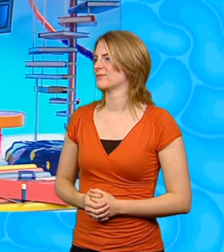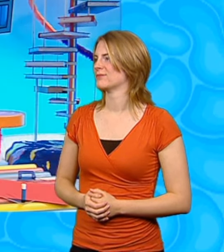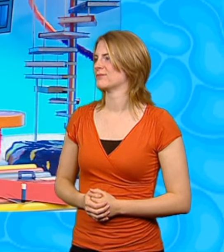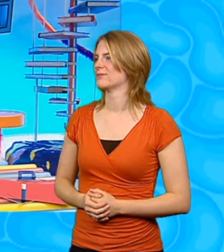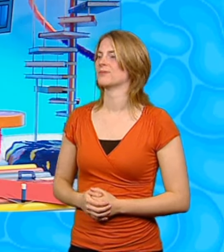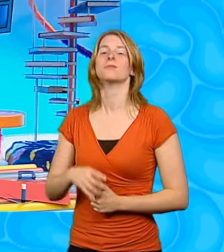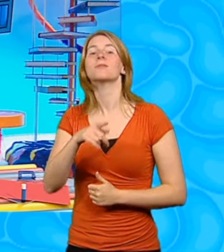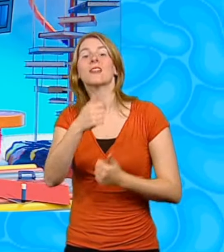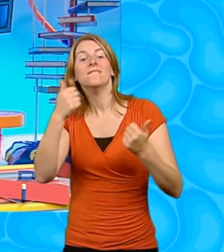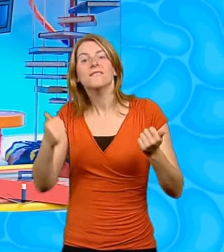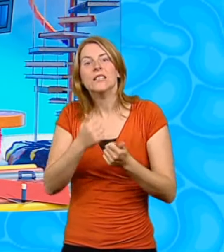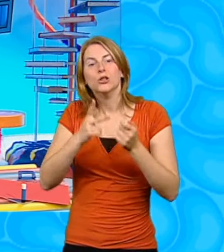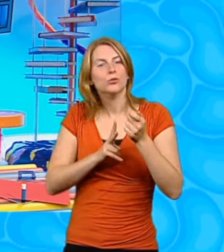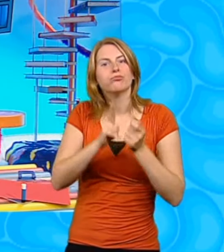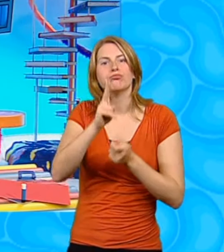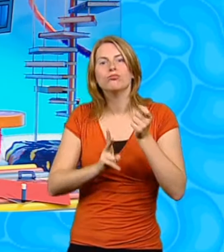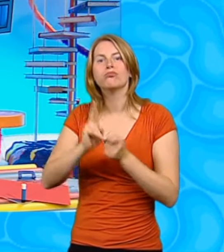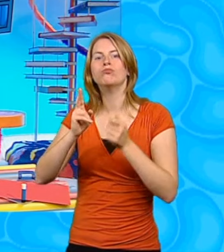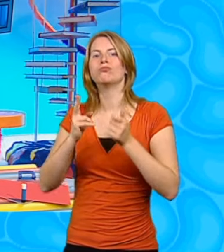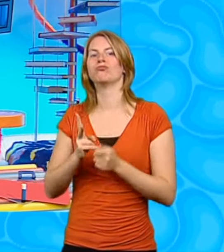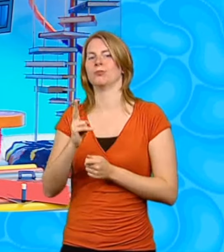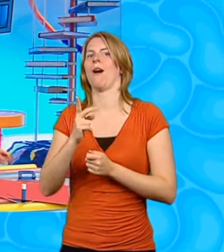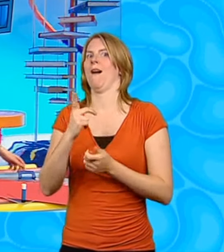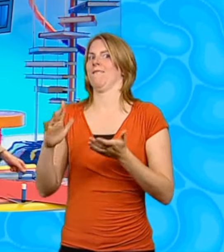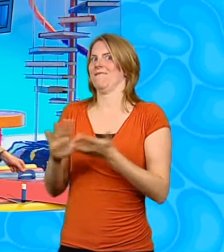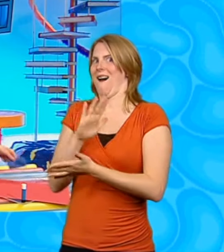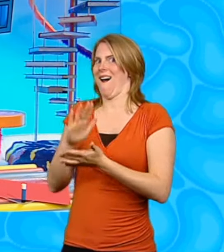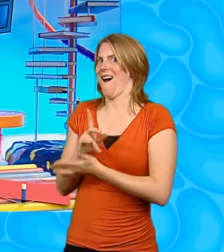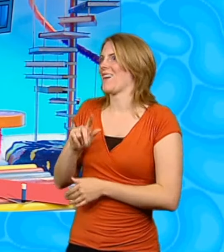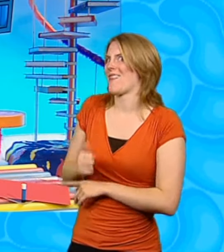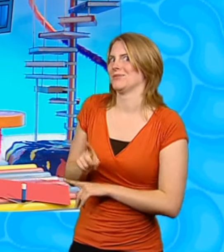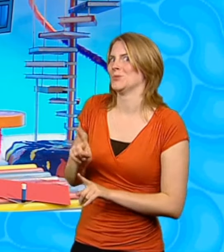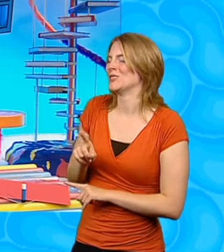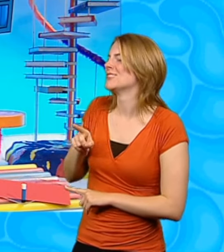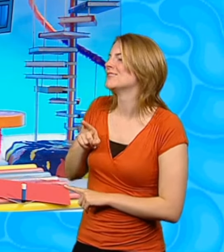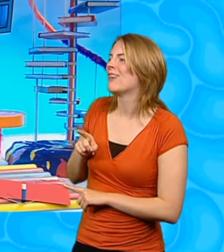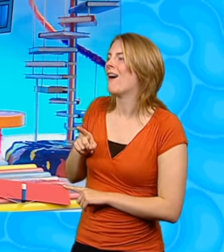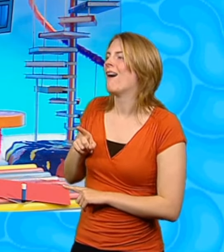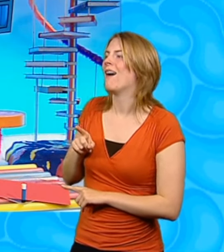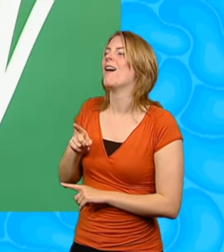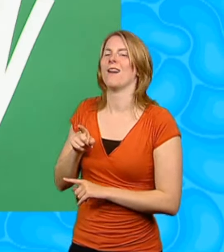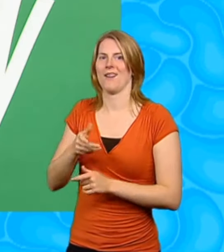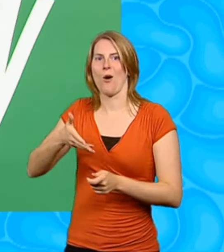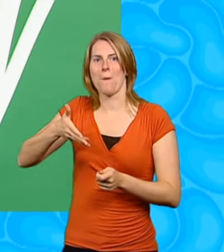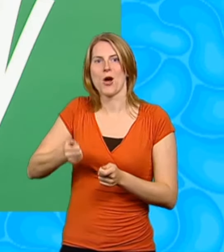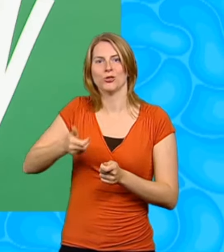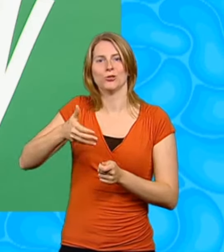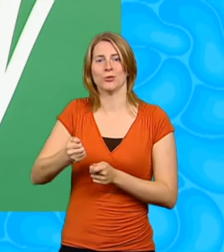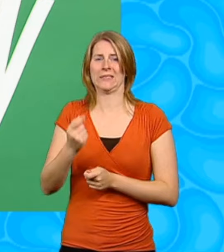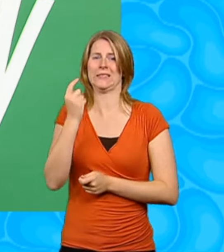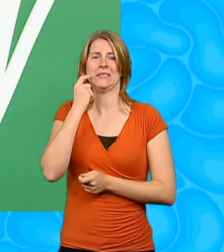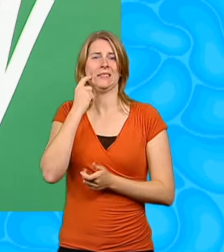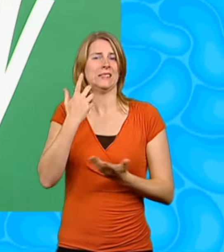When you've cut out all of your strips, it's time for the fun bit. You'll find your hole punch easier to use if you place it on the